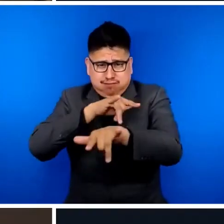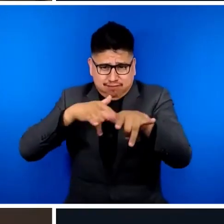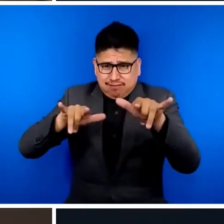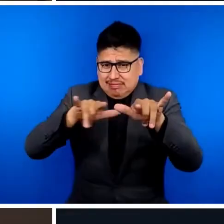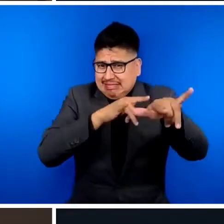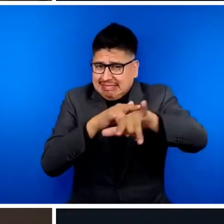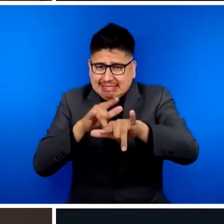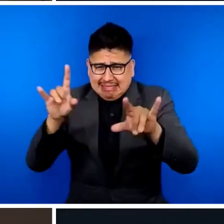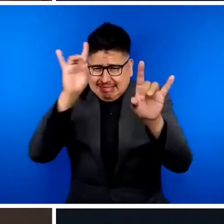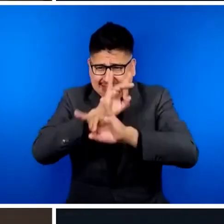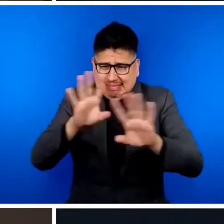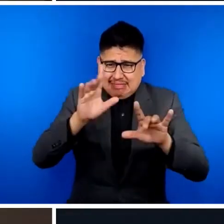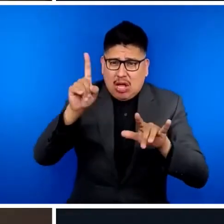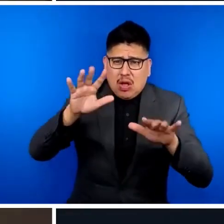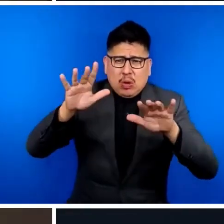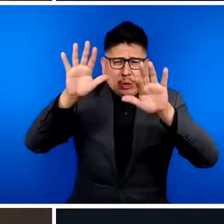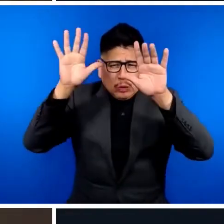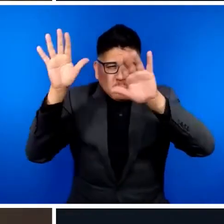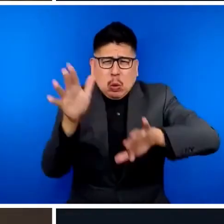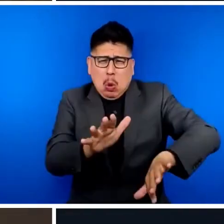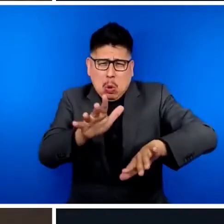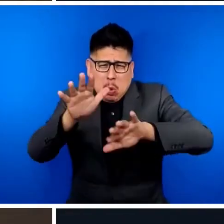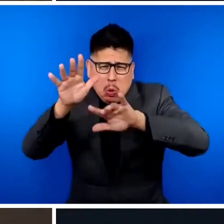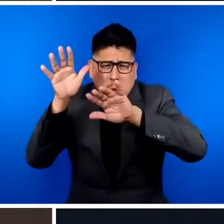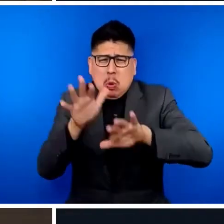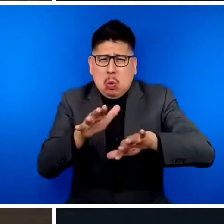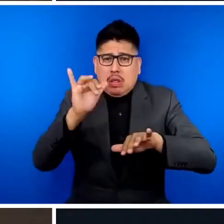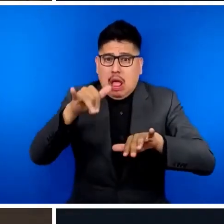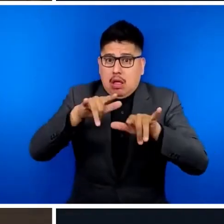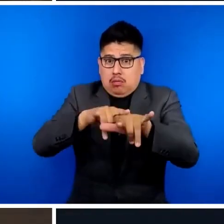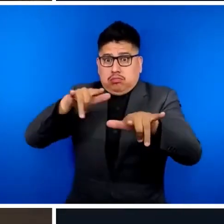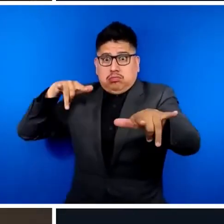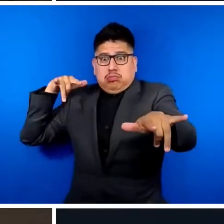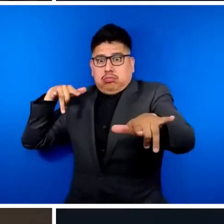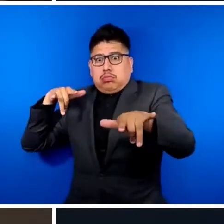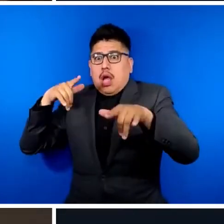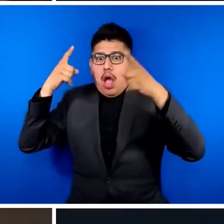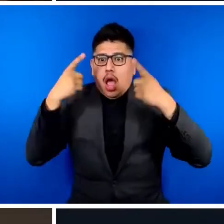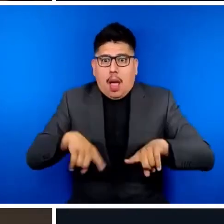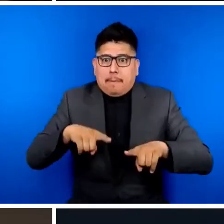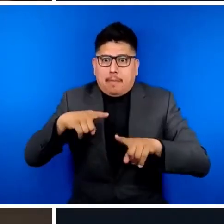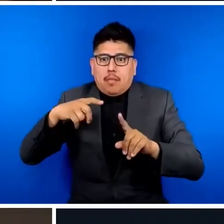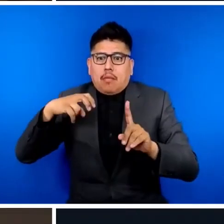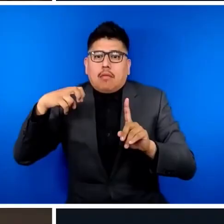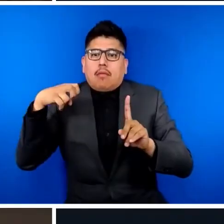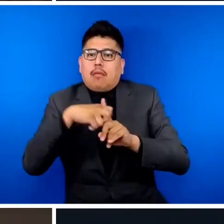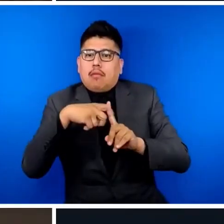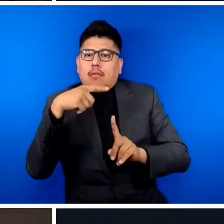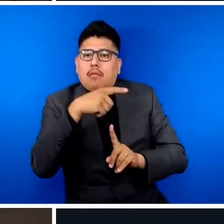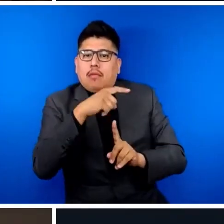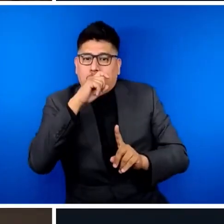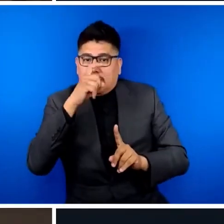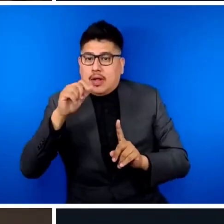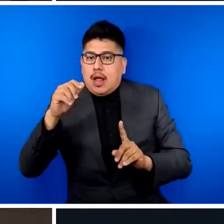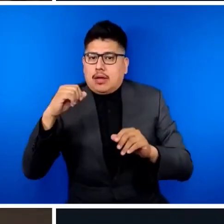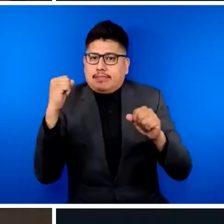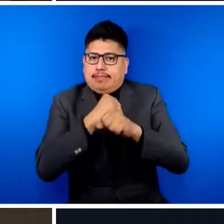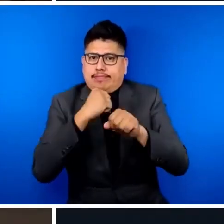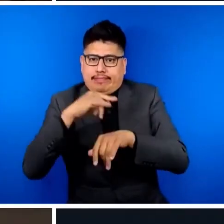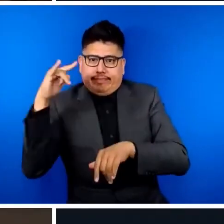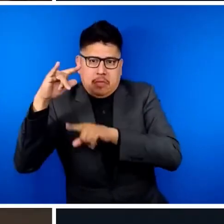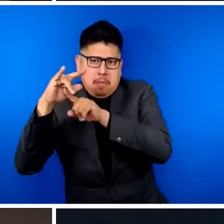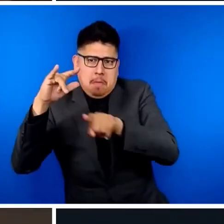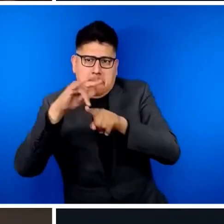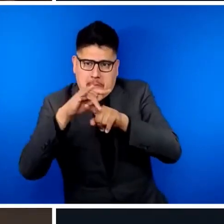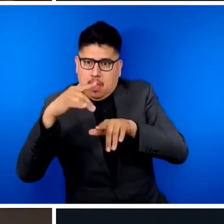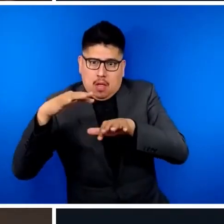his squadron was ambushed by 7 Soviet fighter planes. It was his first aerial combat of the war, and despite being massively